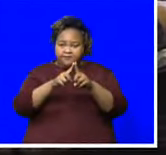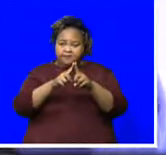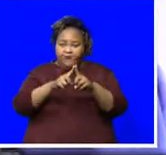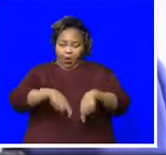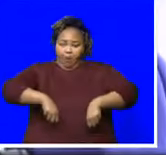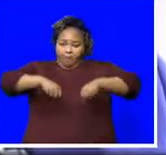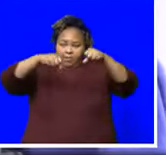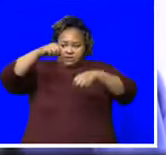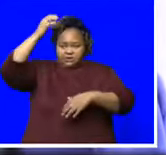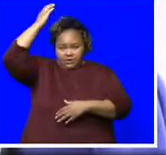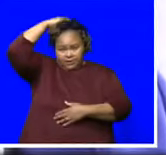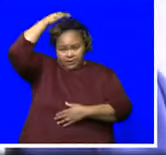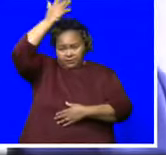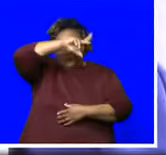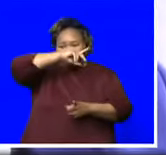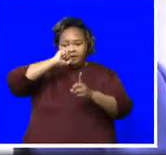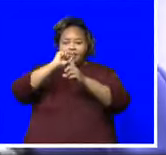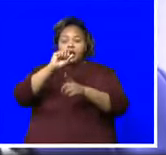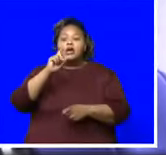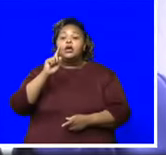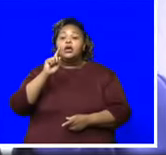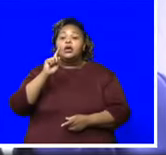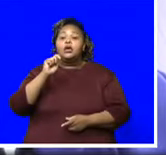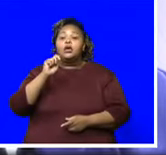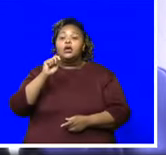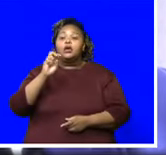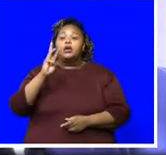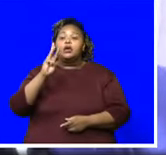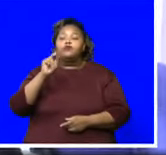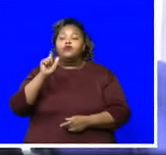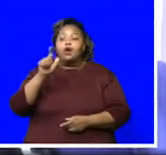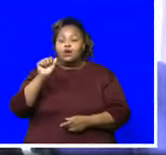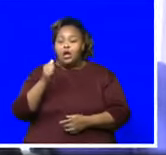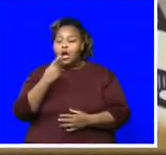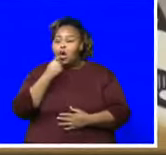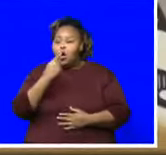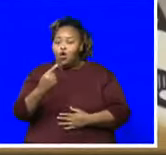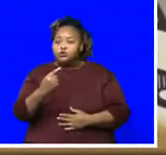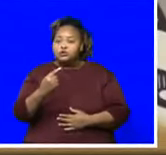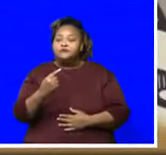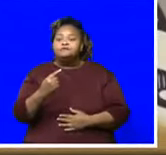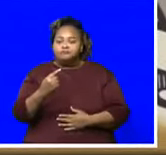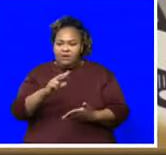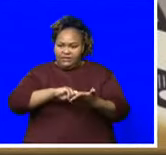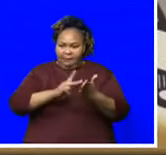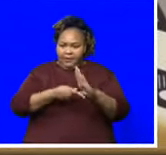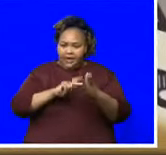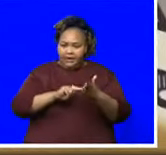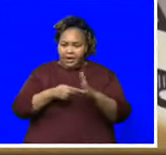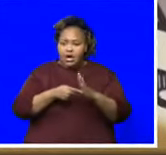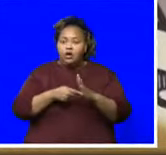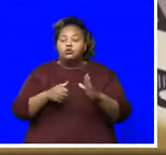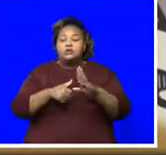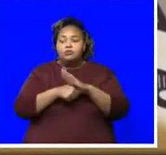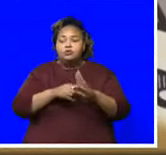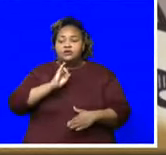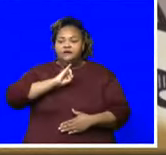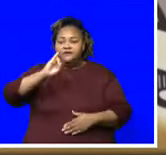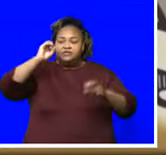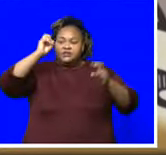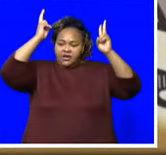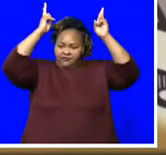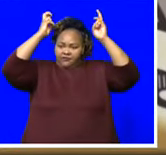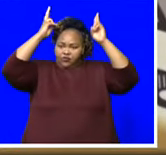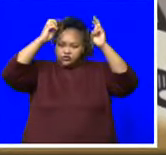says the university is doing something about prioritizing ICTs. It is also worth mentioning today